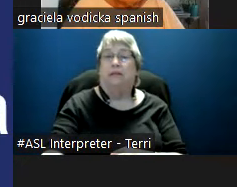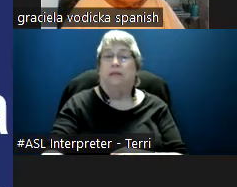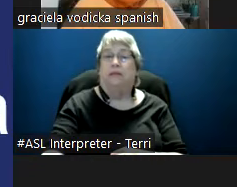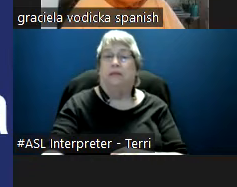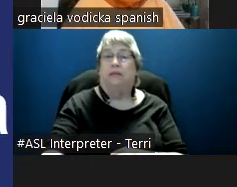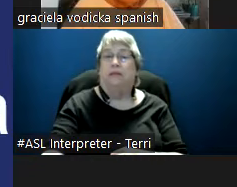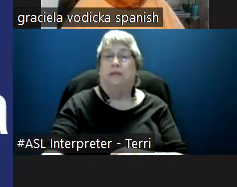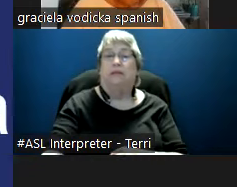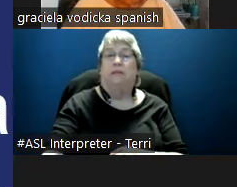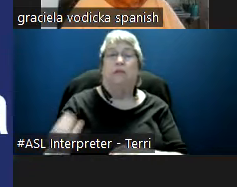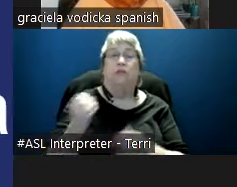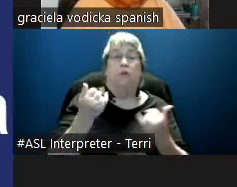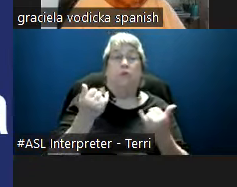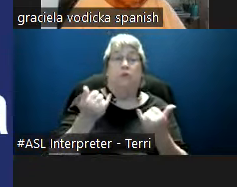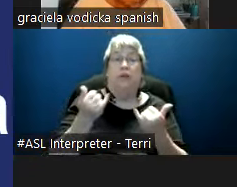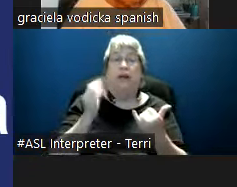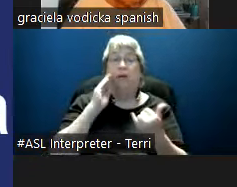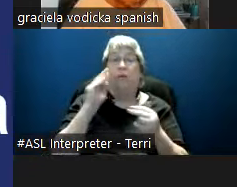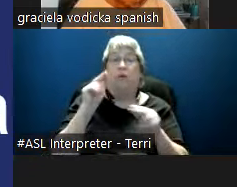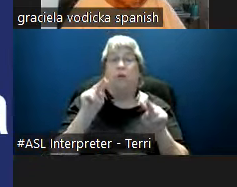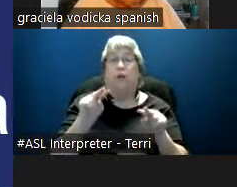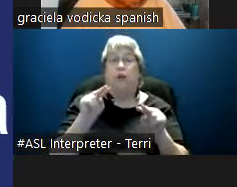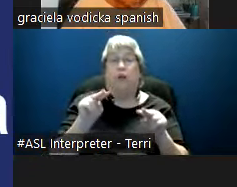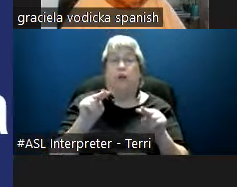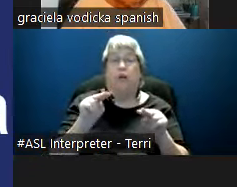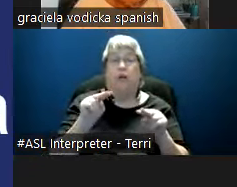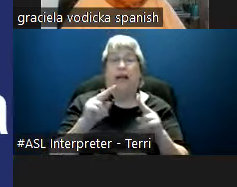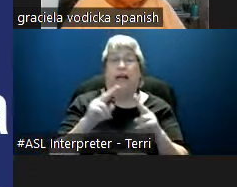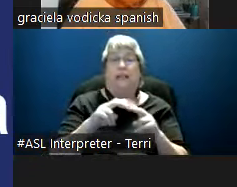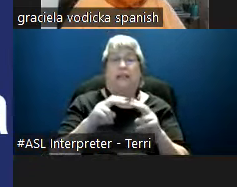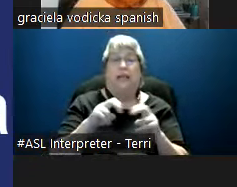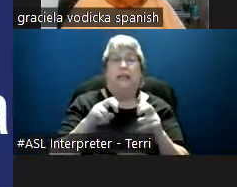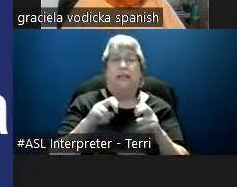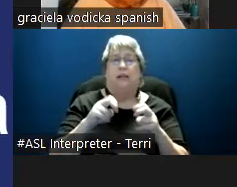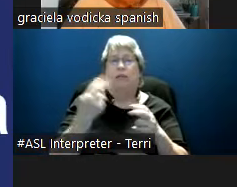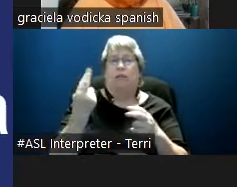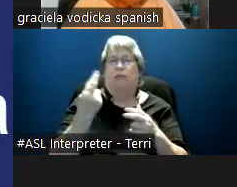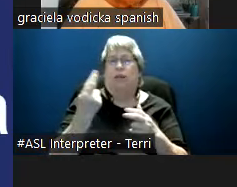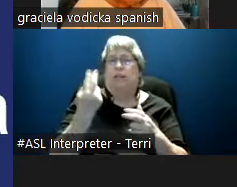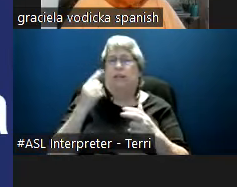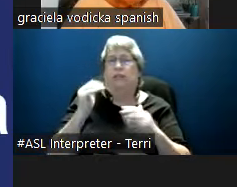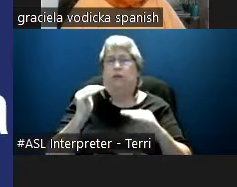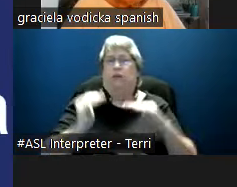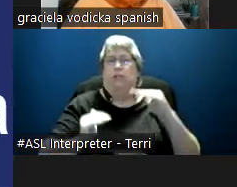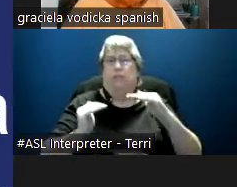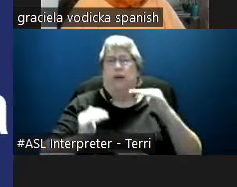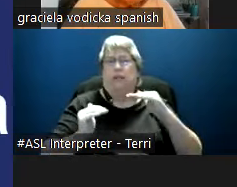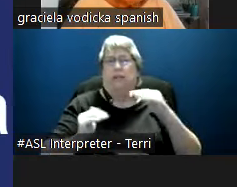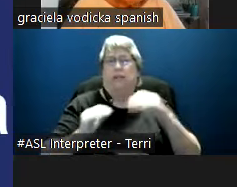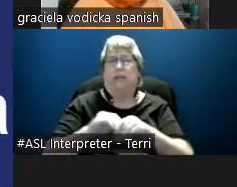So today we're going to look at assess causes of disparities within the CMS programs and